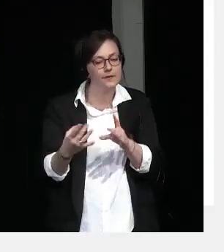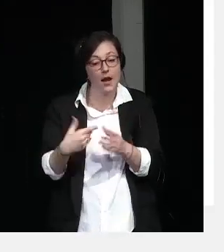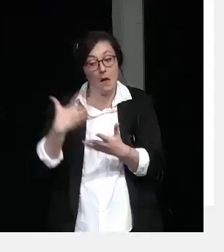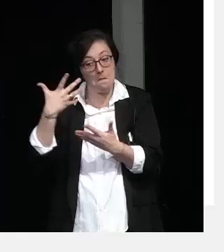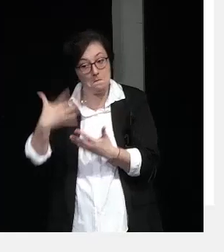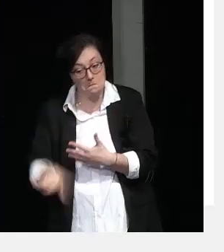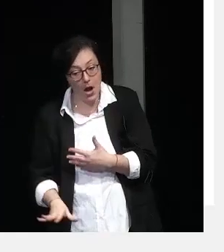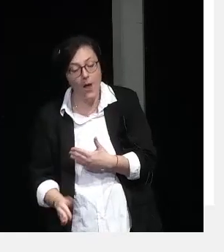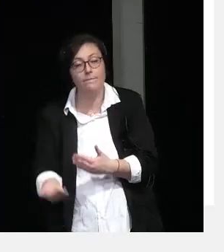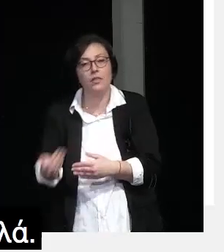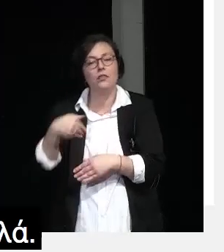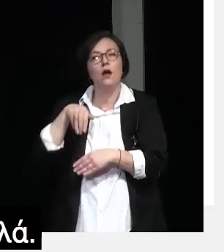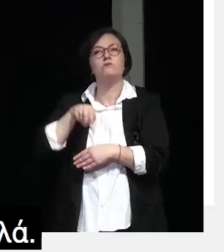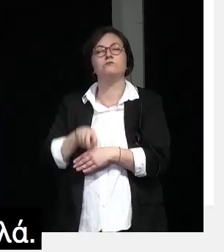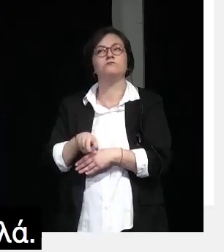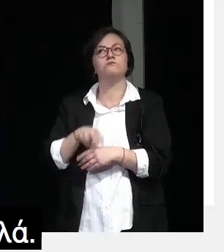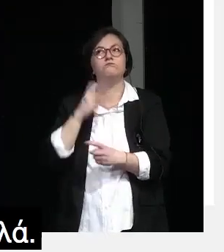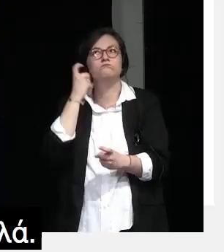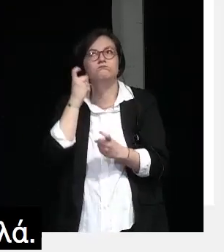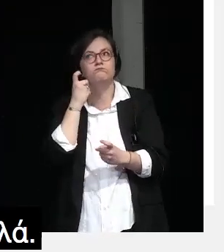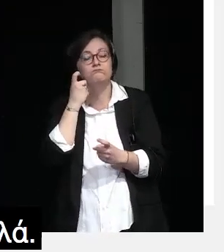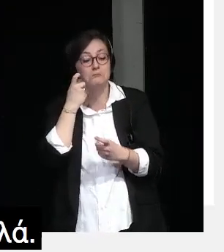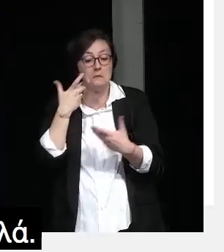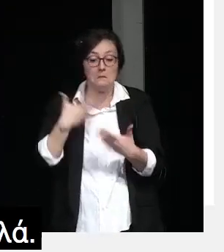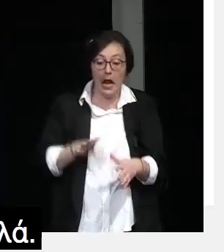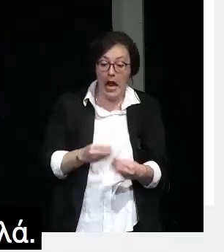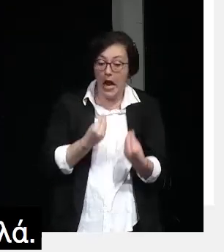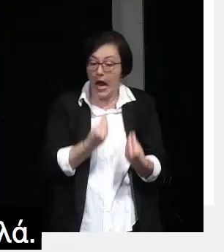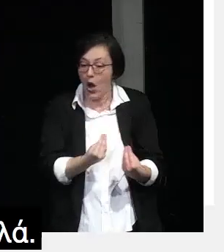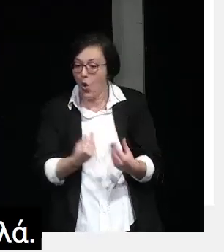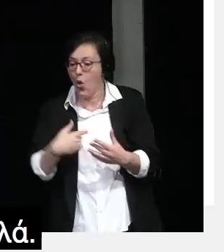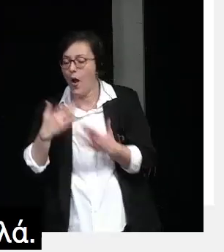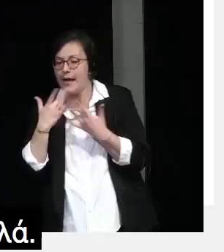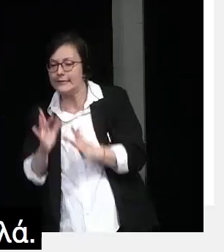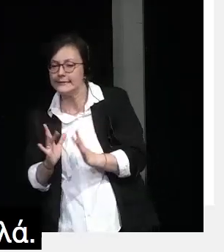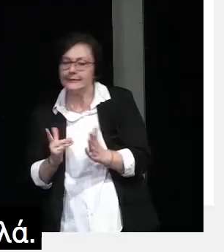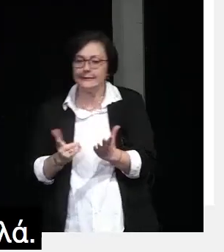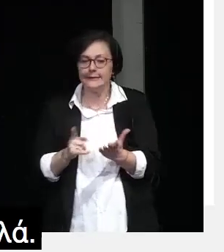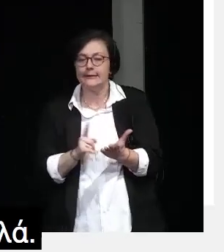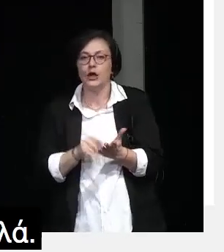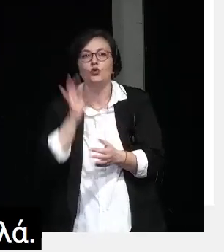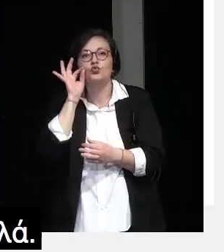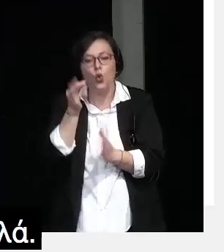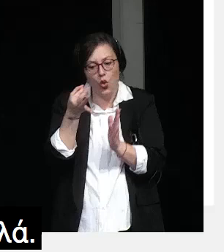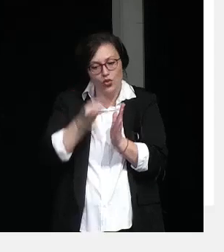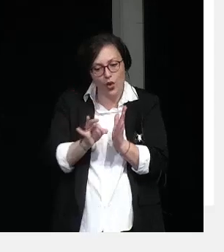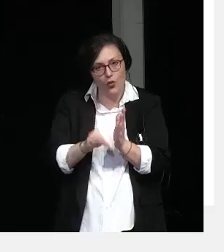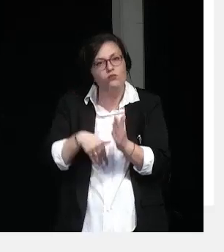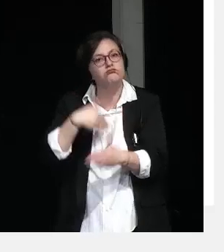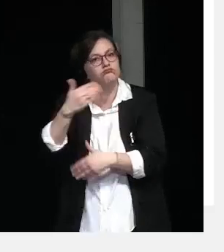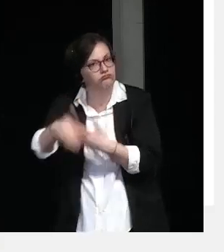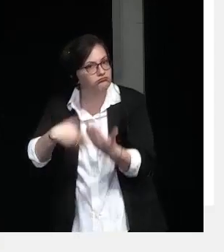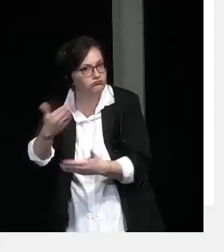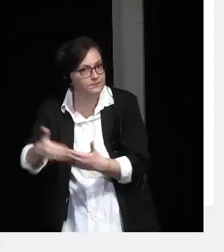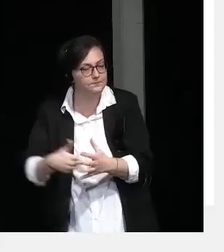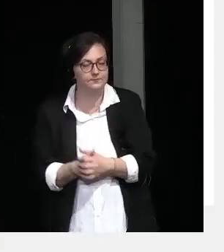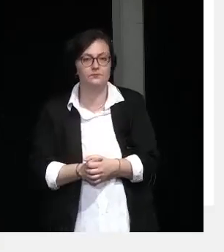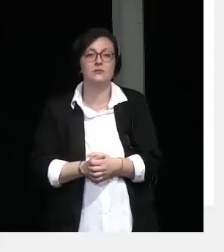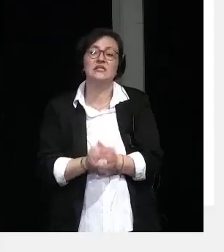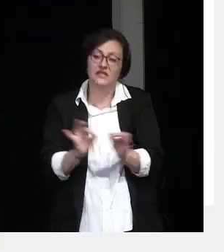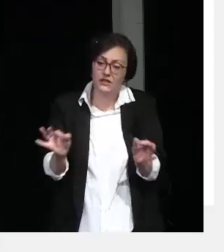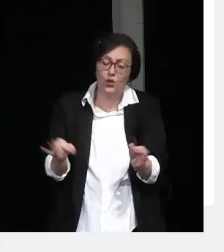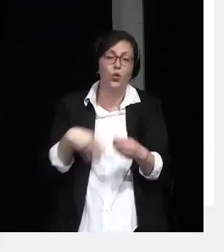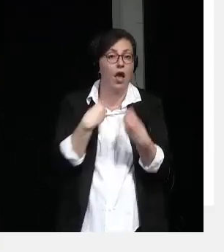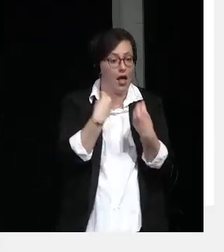we not doing well? And there are lots of things that we do well and lots of things that we don't do well. And then